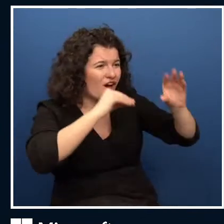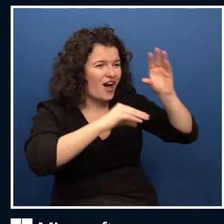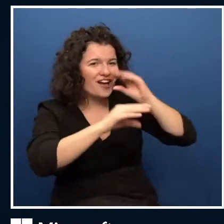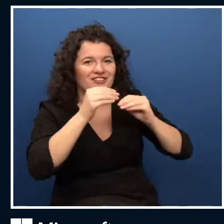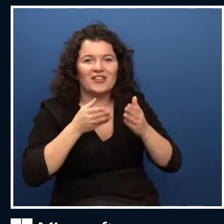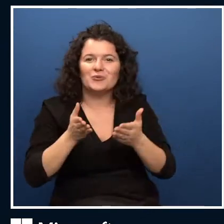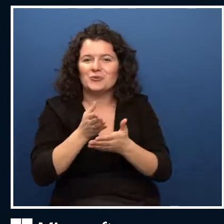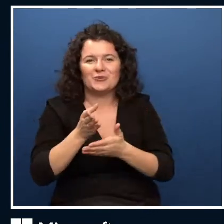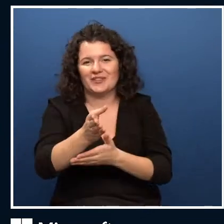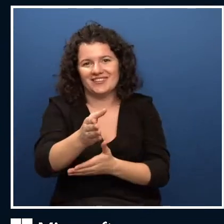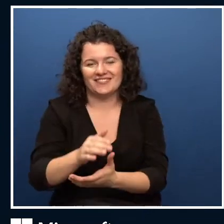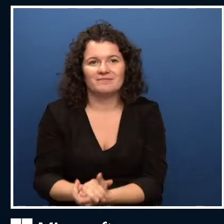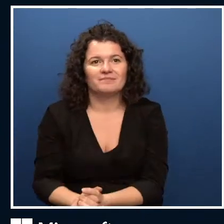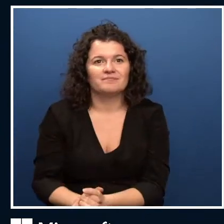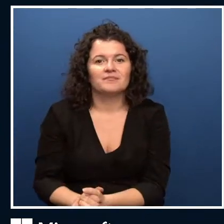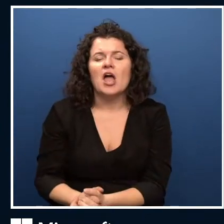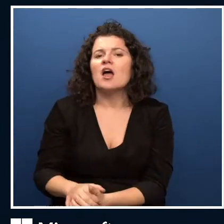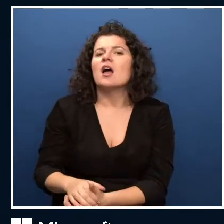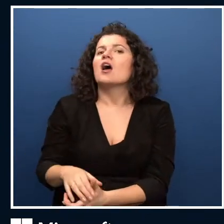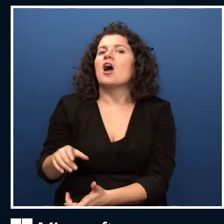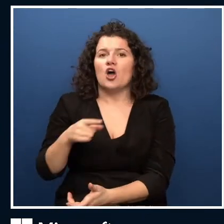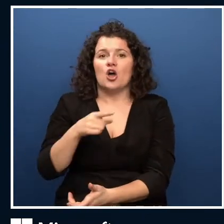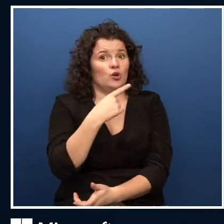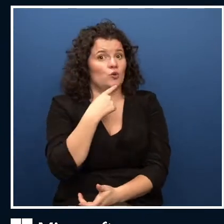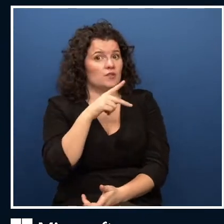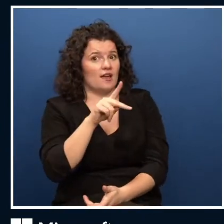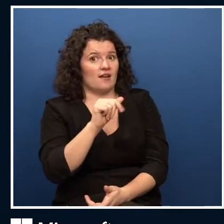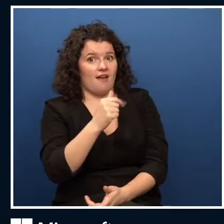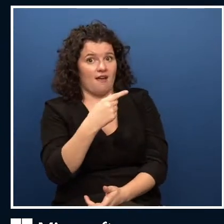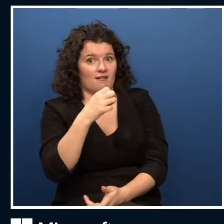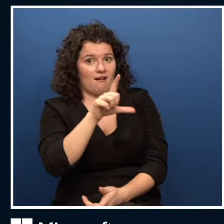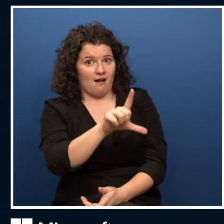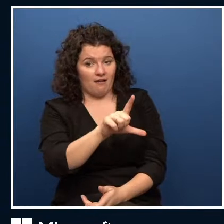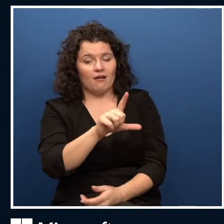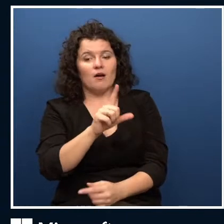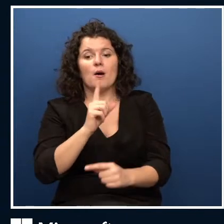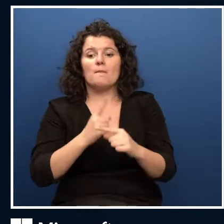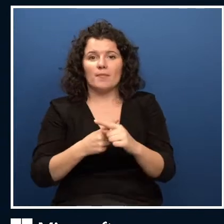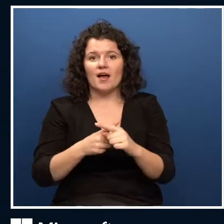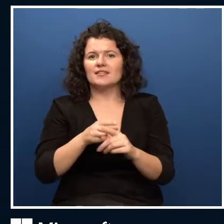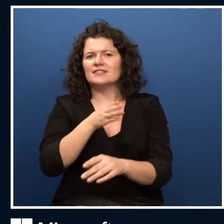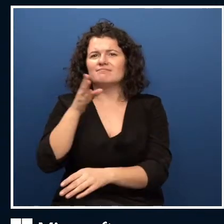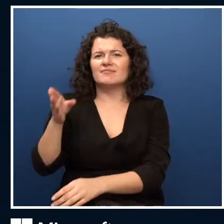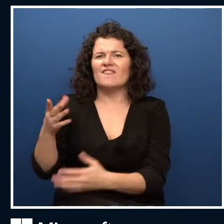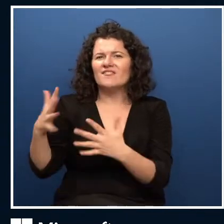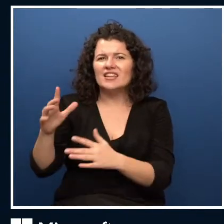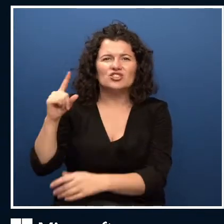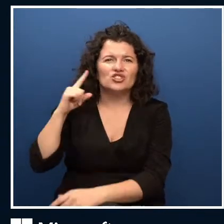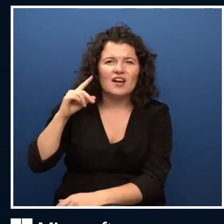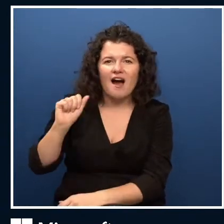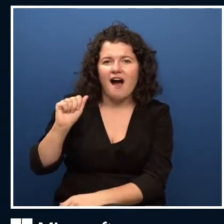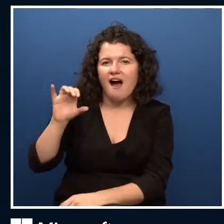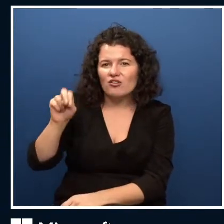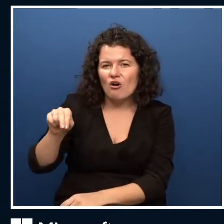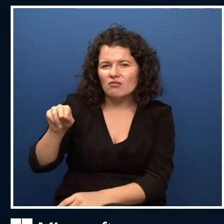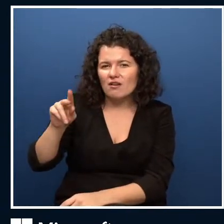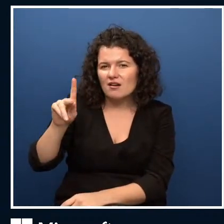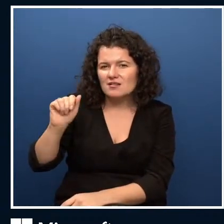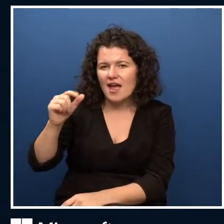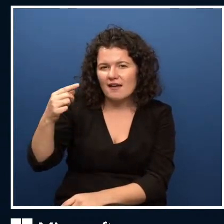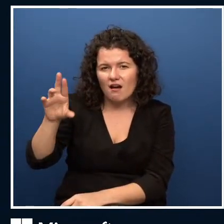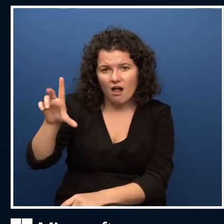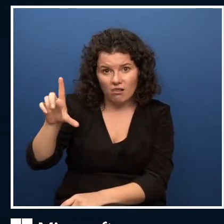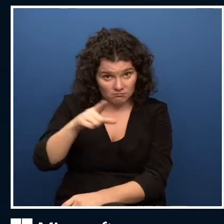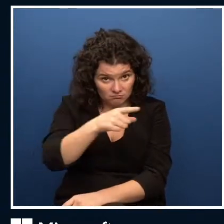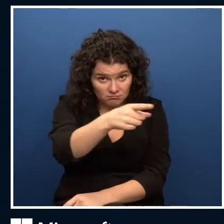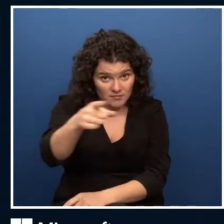mentioned Kaggle, and Aon also talked a little bit about Kaggle already. I think maybe some people might already know what that is, but why don't we take